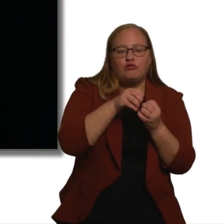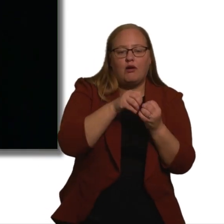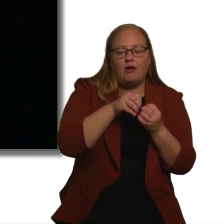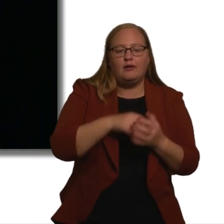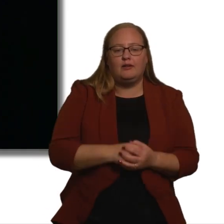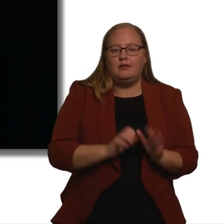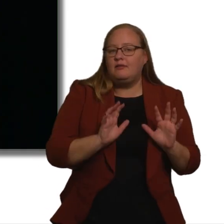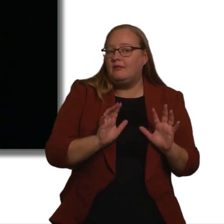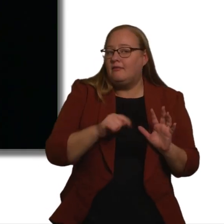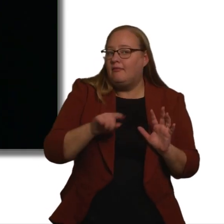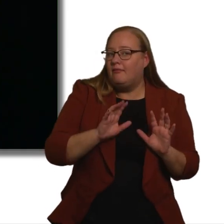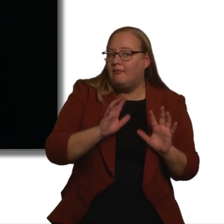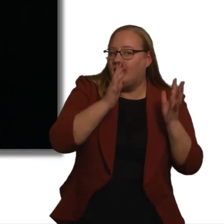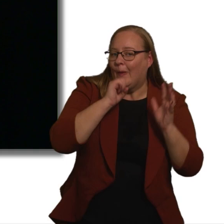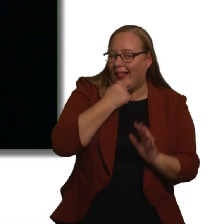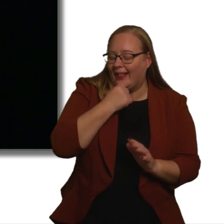they'll be cheering now.